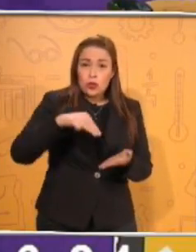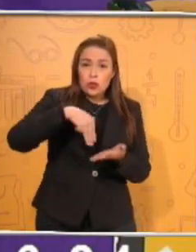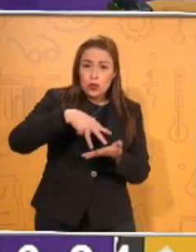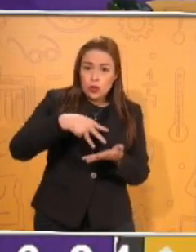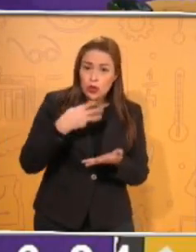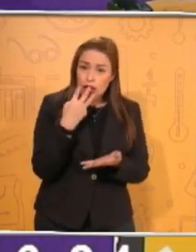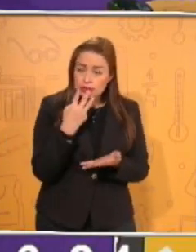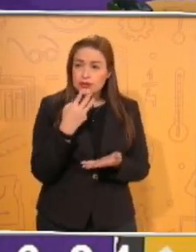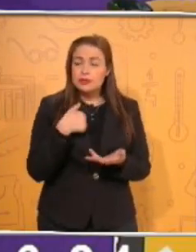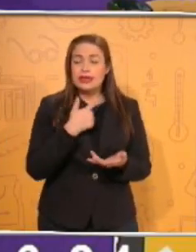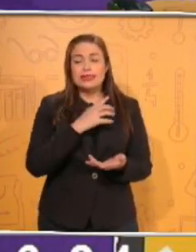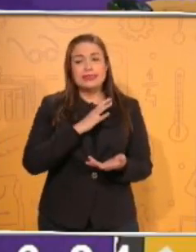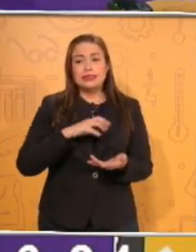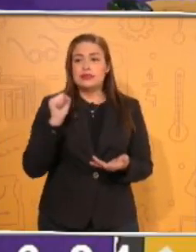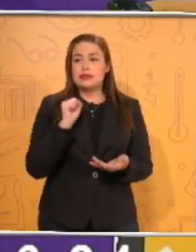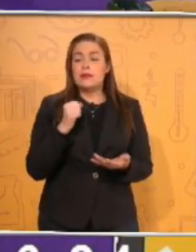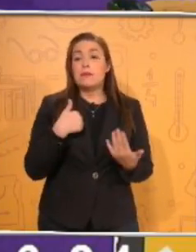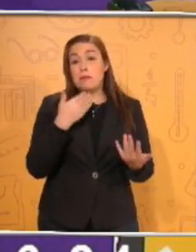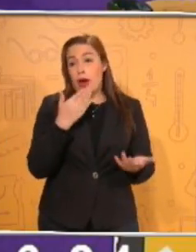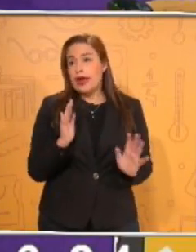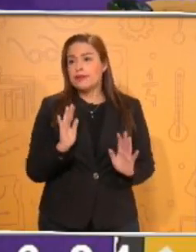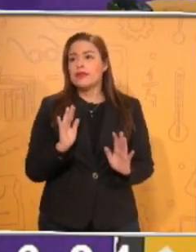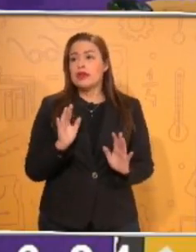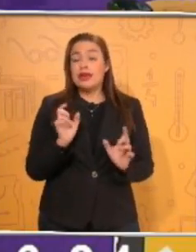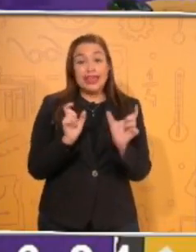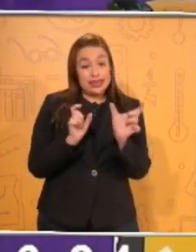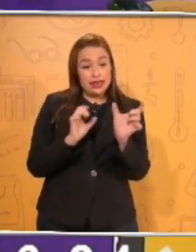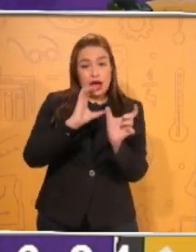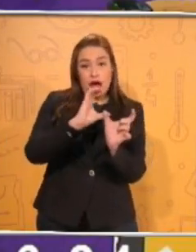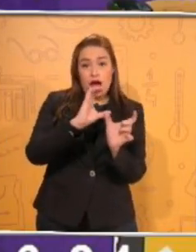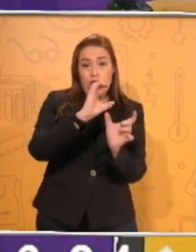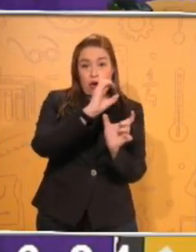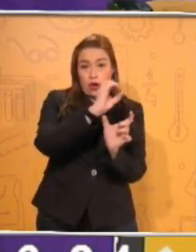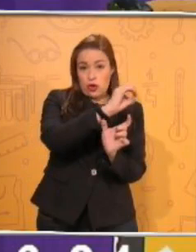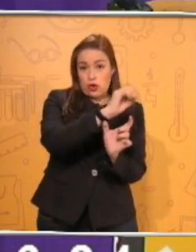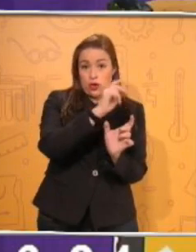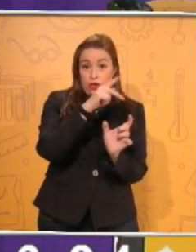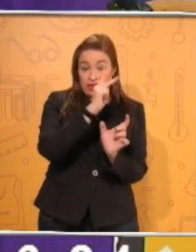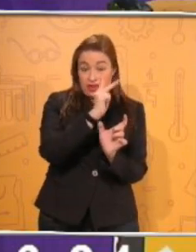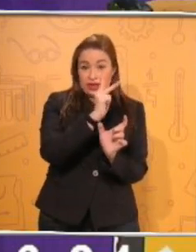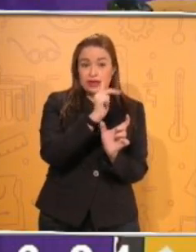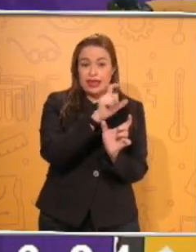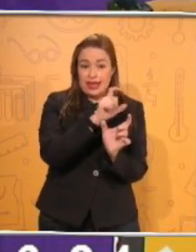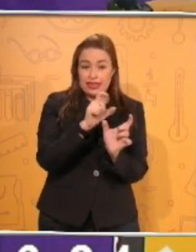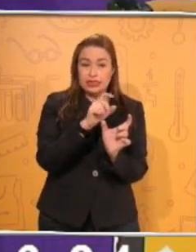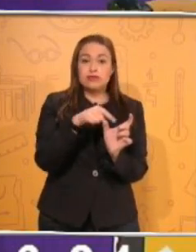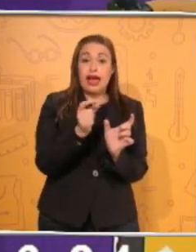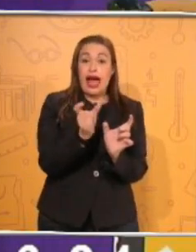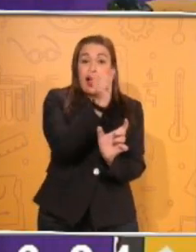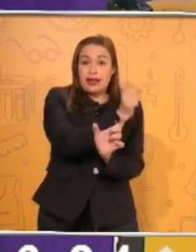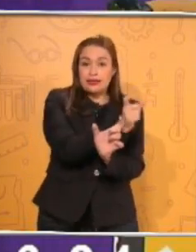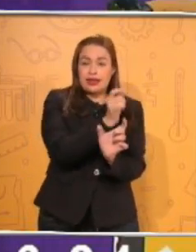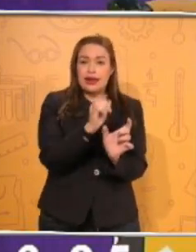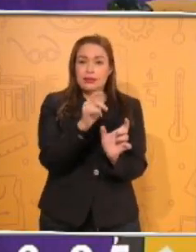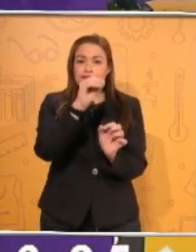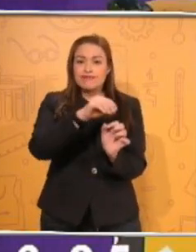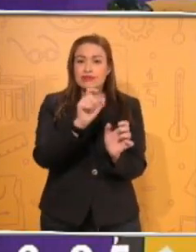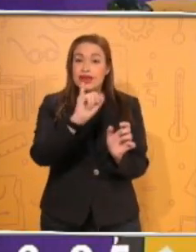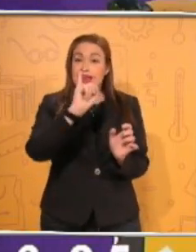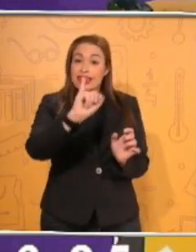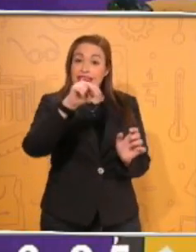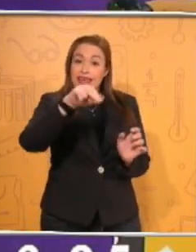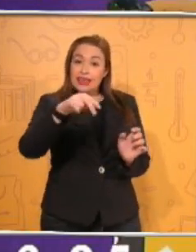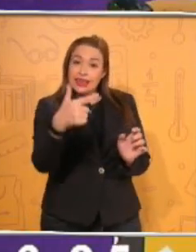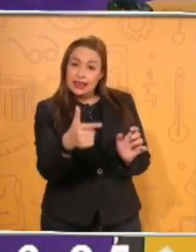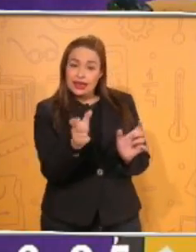in progressive, it's gonna be cooking. Do you remember the use of ing from